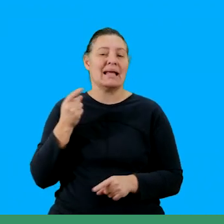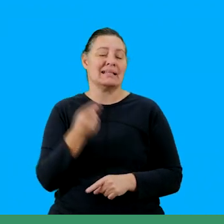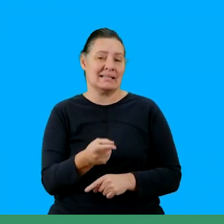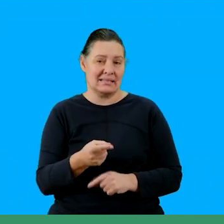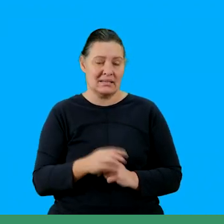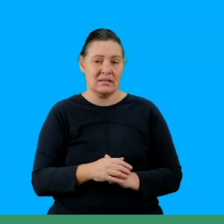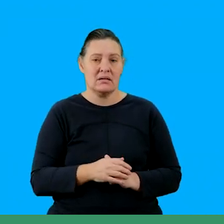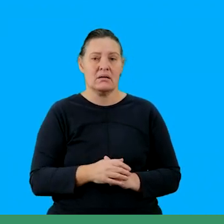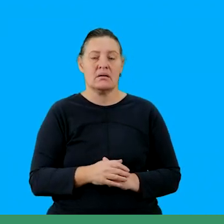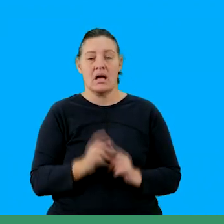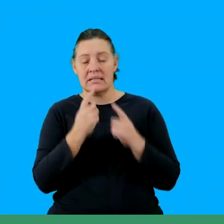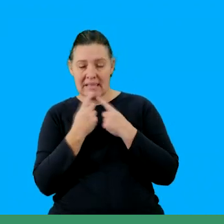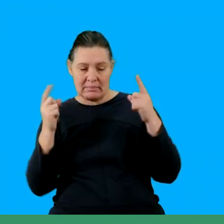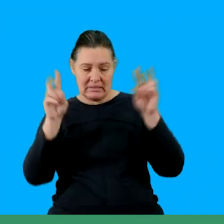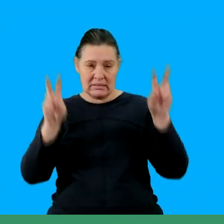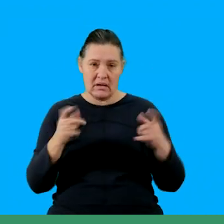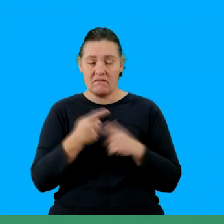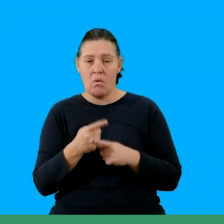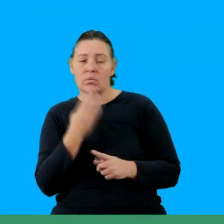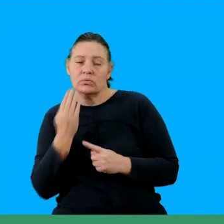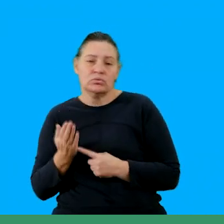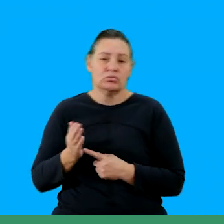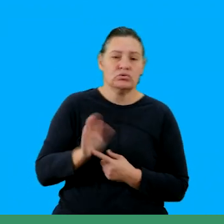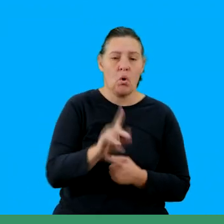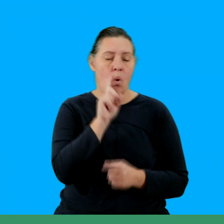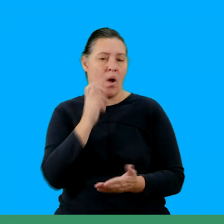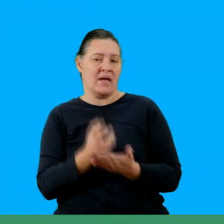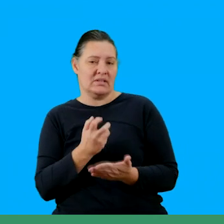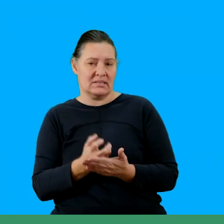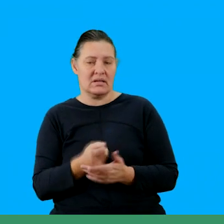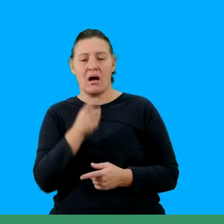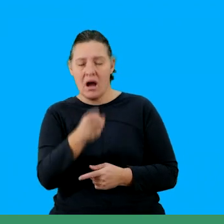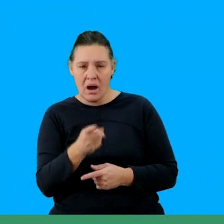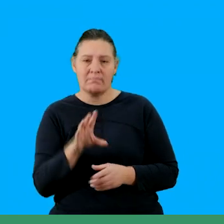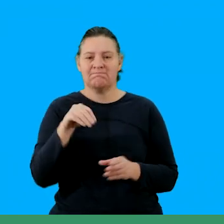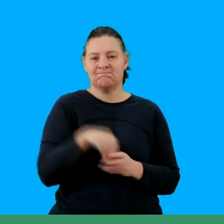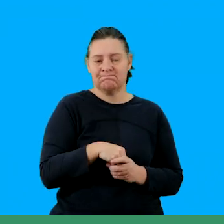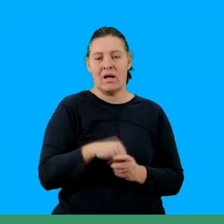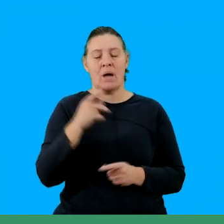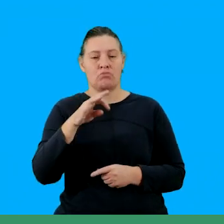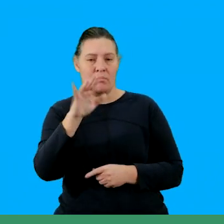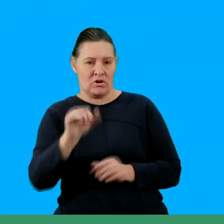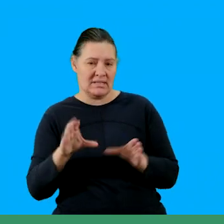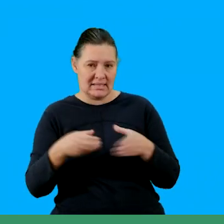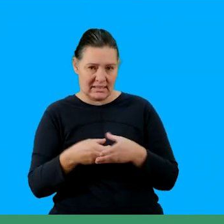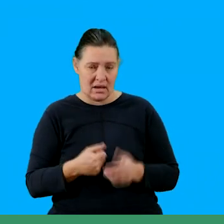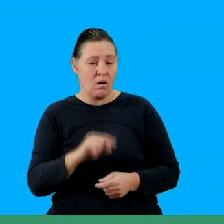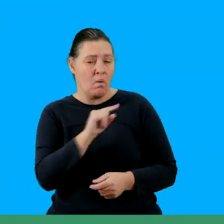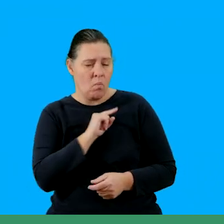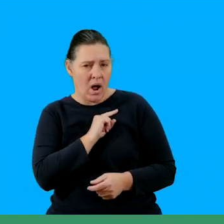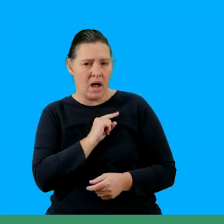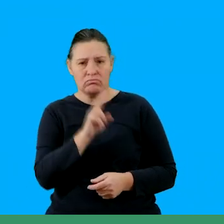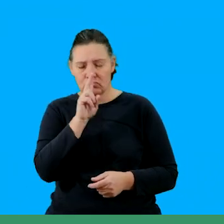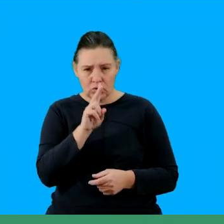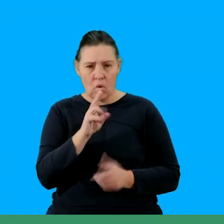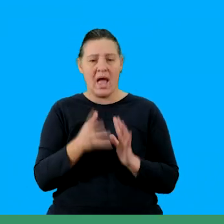taking this statement from the scenario to show evidence that this now falls under the primary sector because we